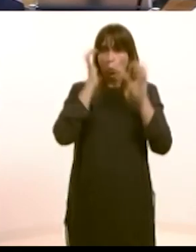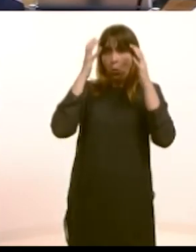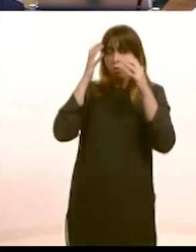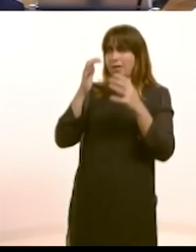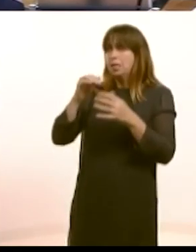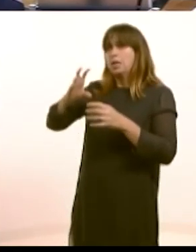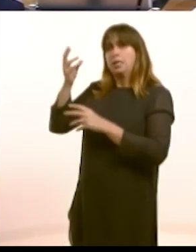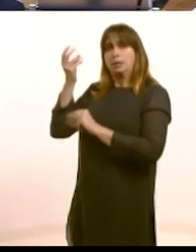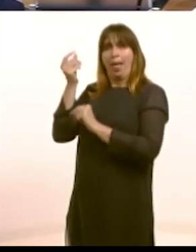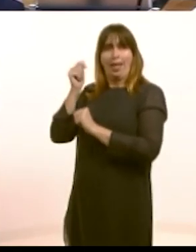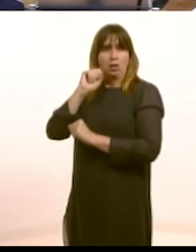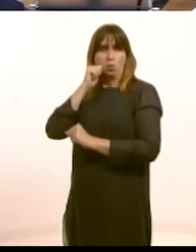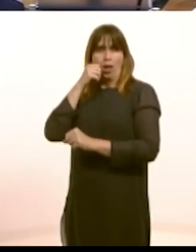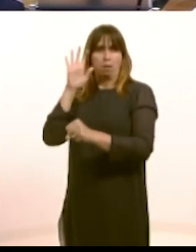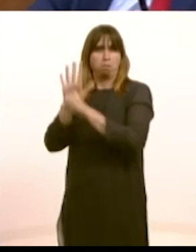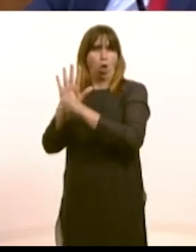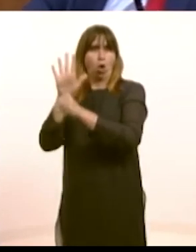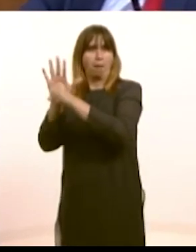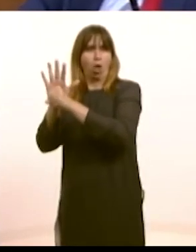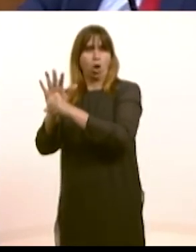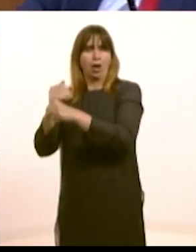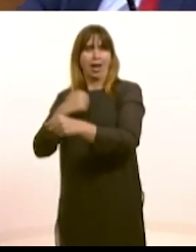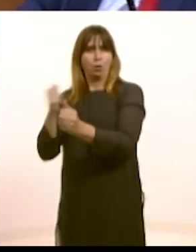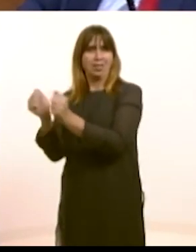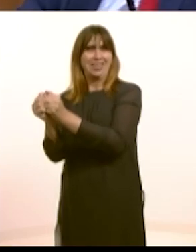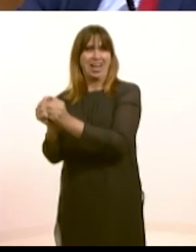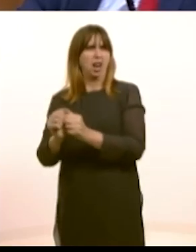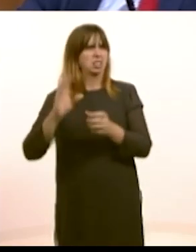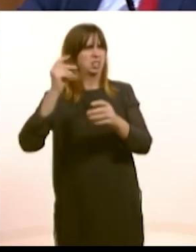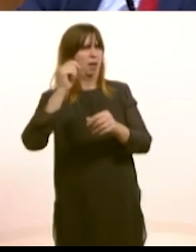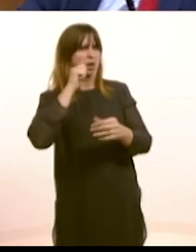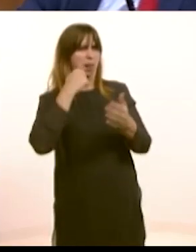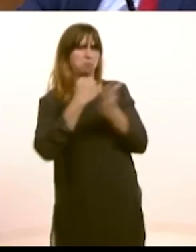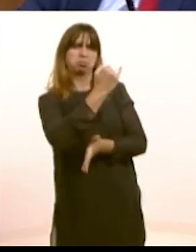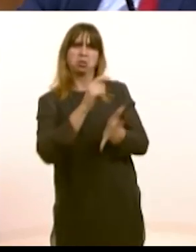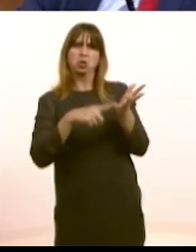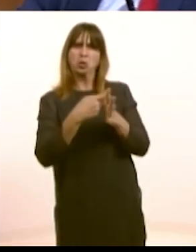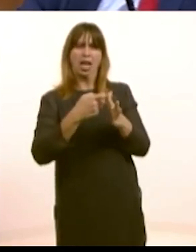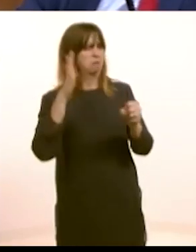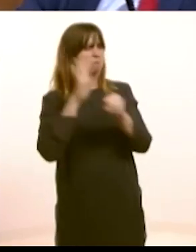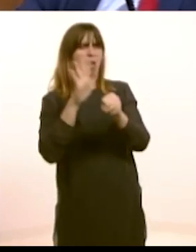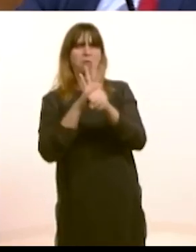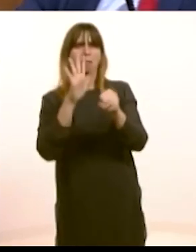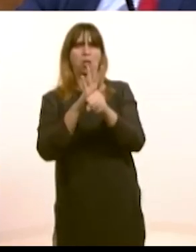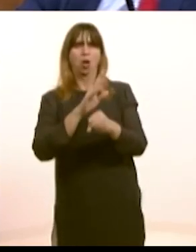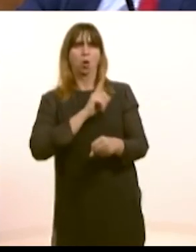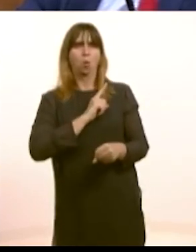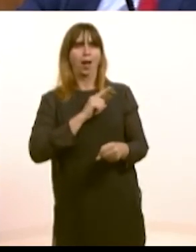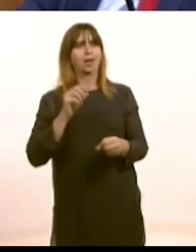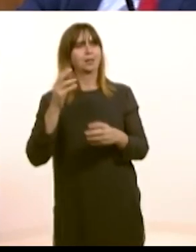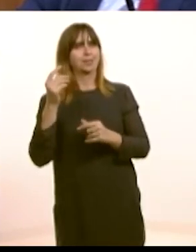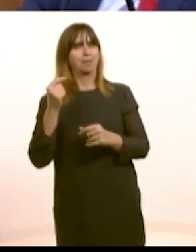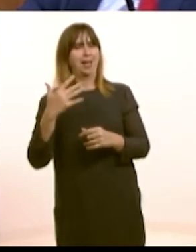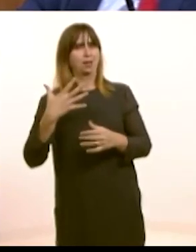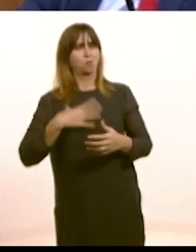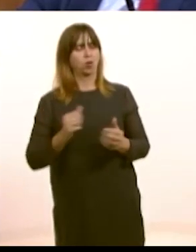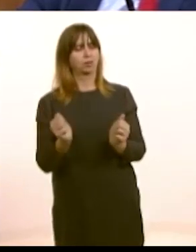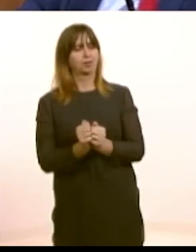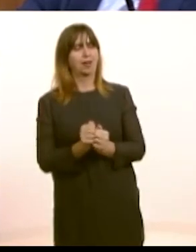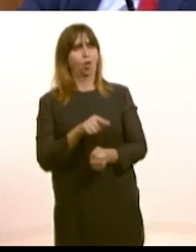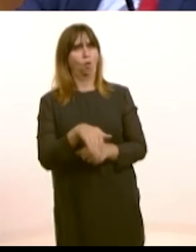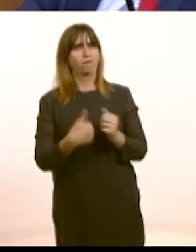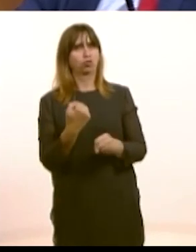any deal of any kind with the UK unless the issue of Gibraltar is resolved to Spain's satisfaction. It's an opportunity that Spain has that